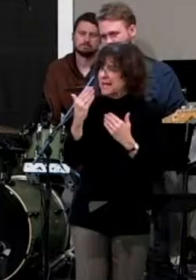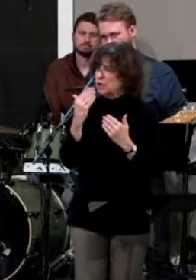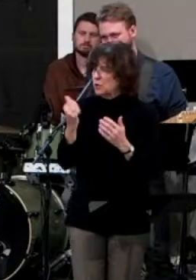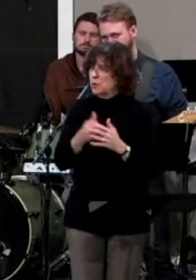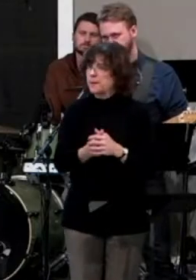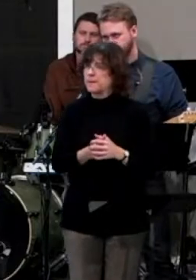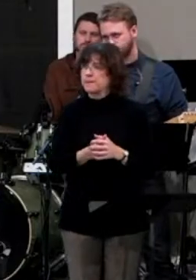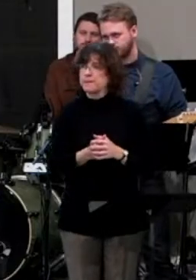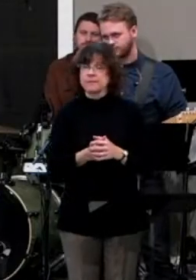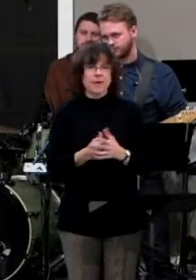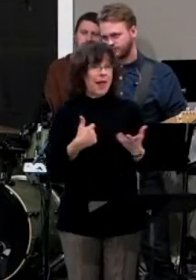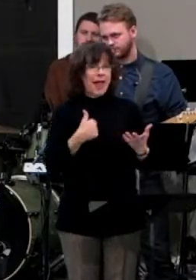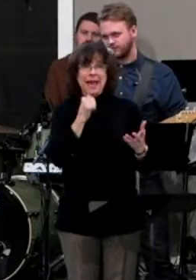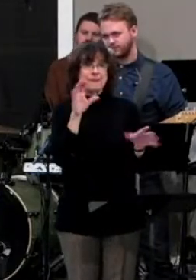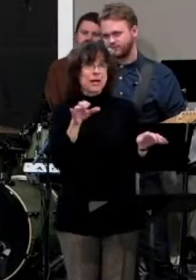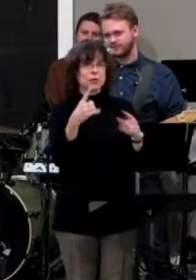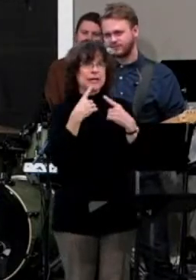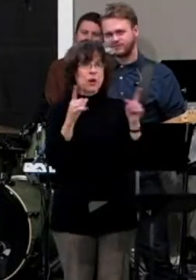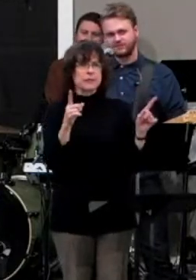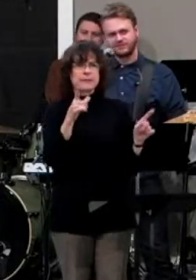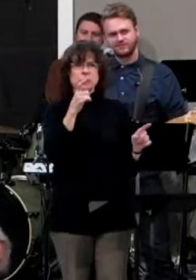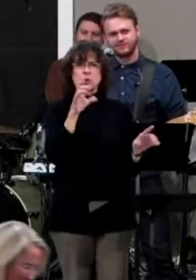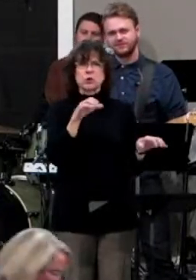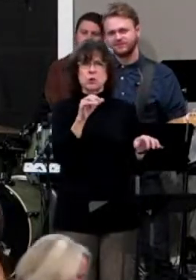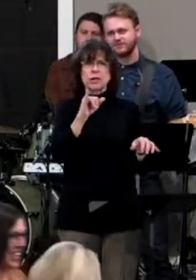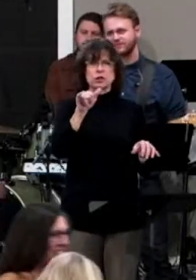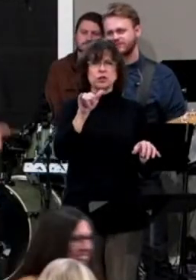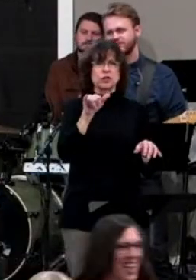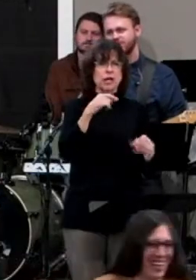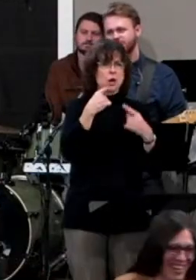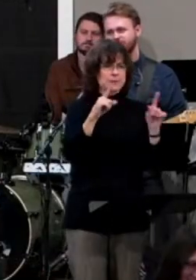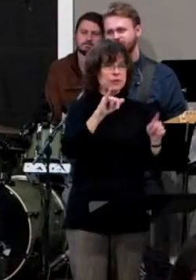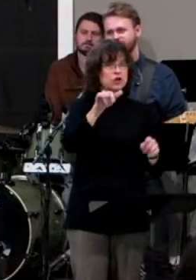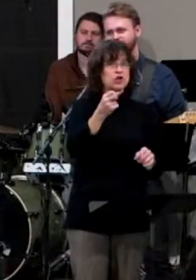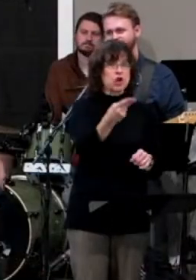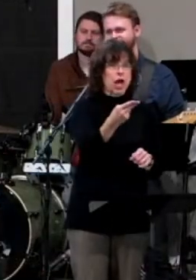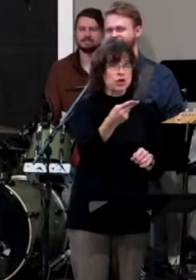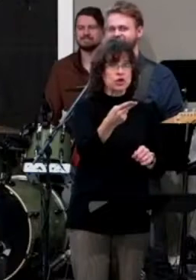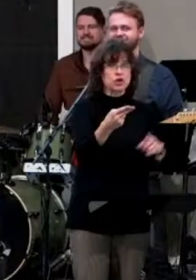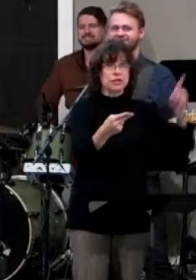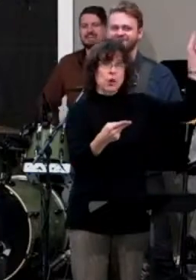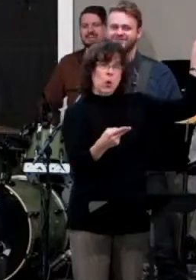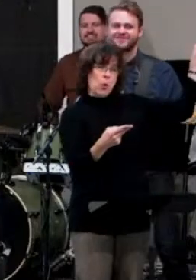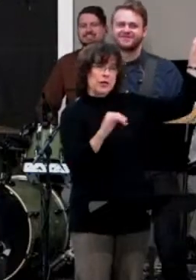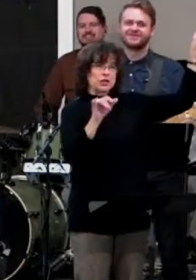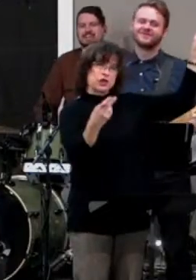Guess what? I'm not doing announcements today. Josh is, but he's in Florida, so.